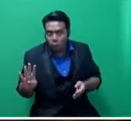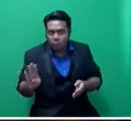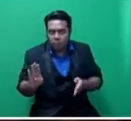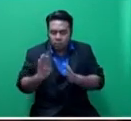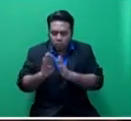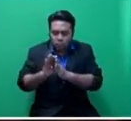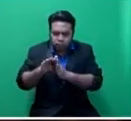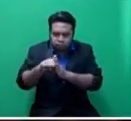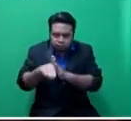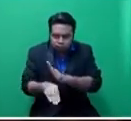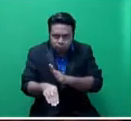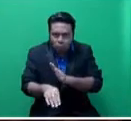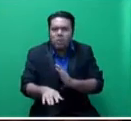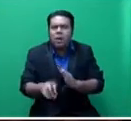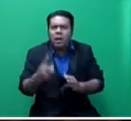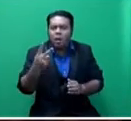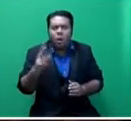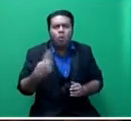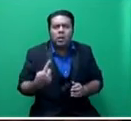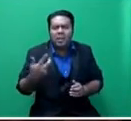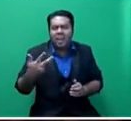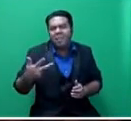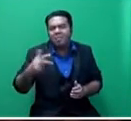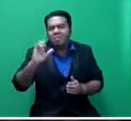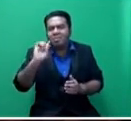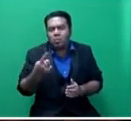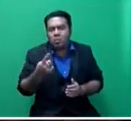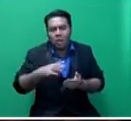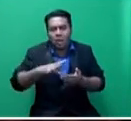about 8,000 animals per year. They also had